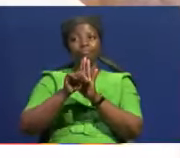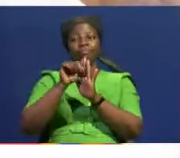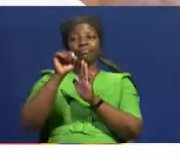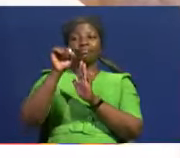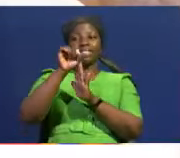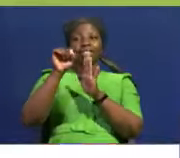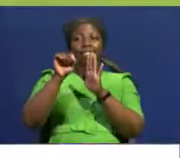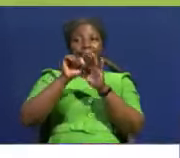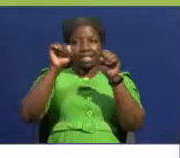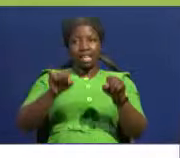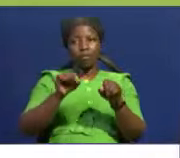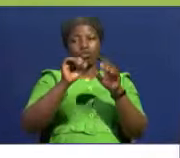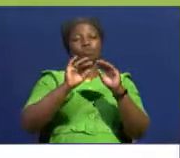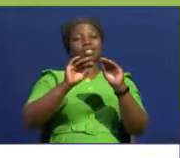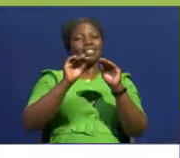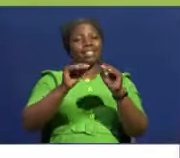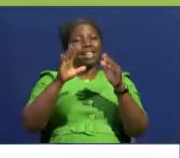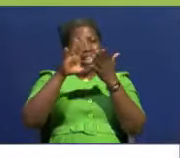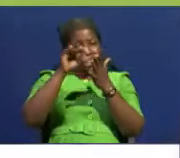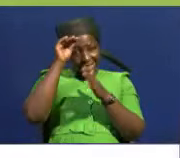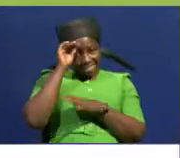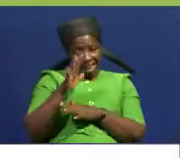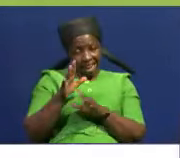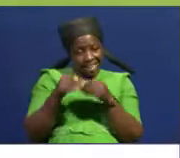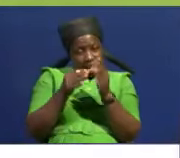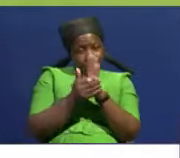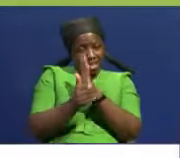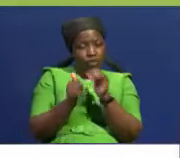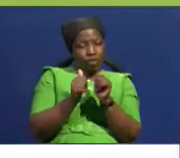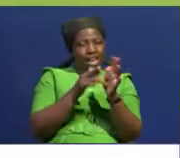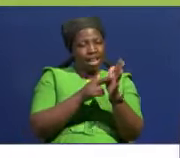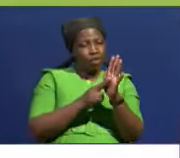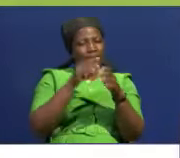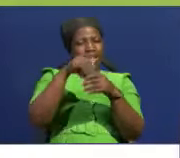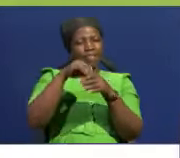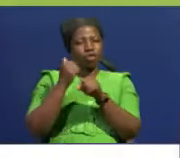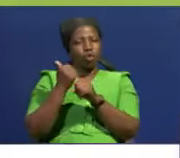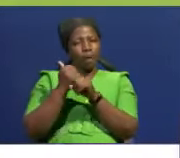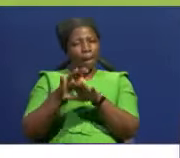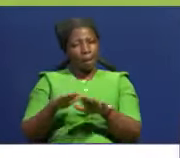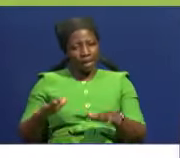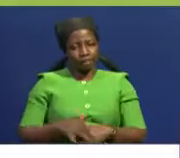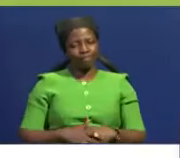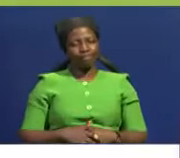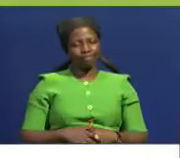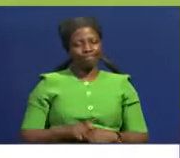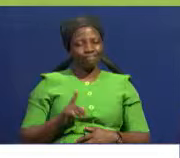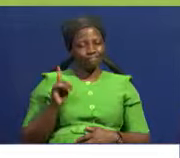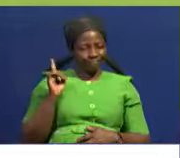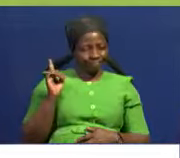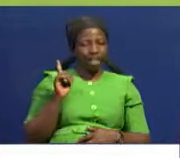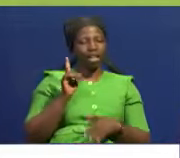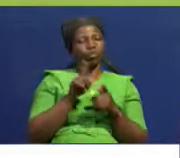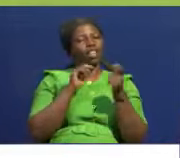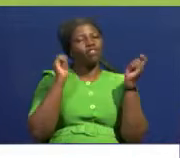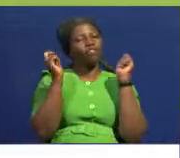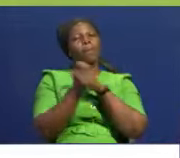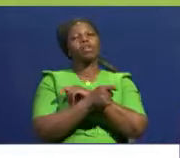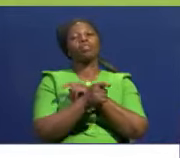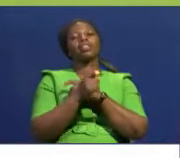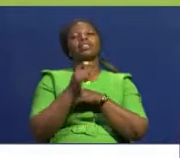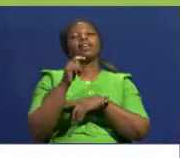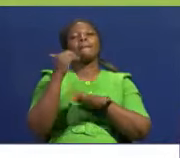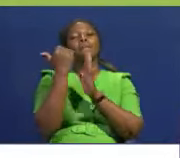in the job market. The Entrepreneurial Leaders Training Program is indeed a transformative initiative, and thanks